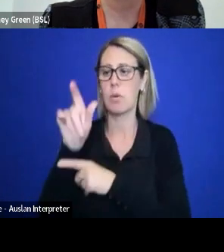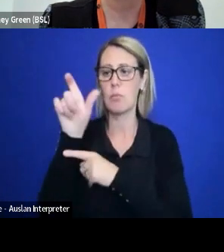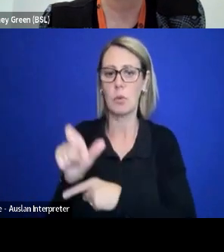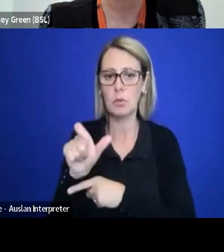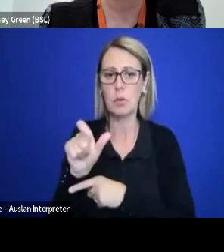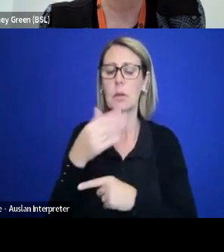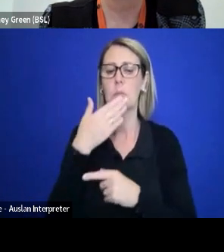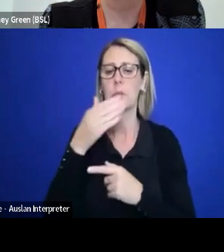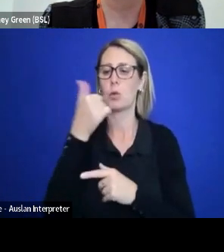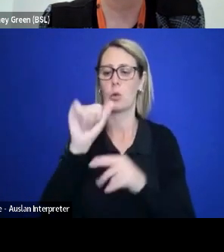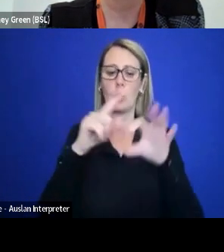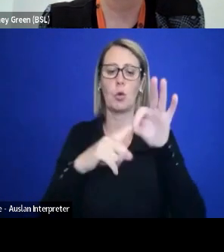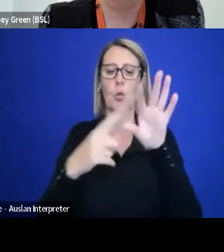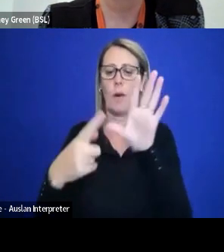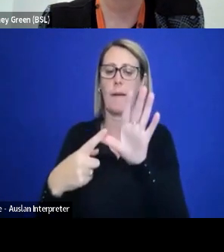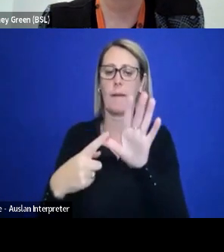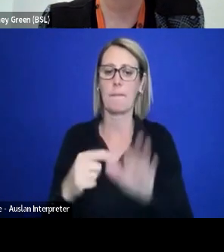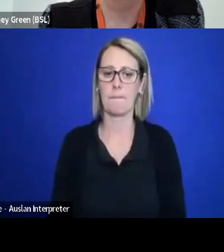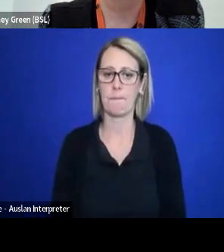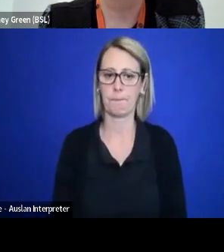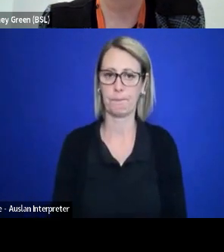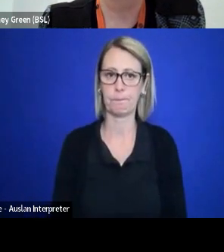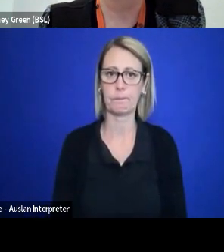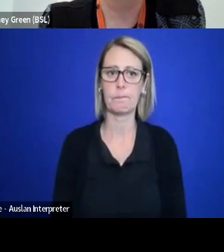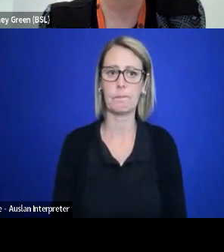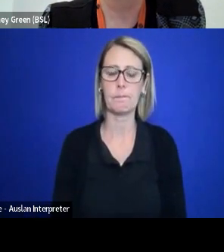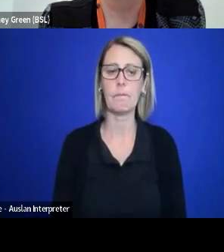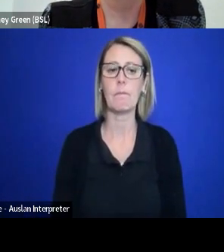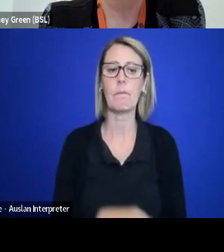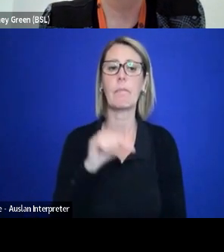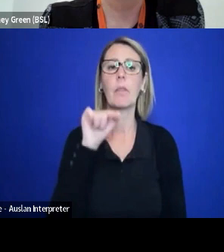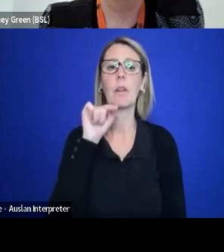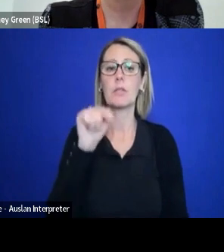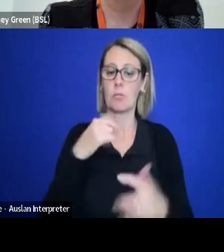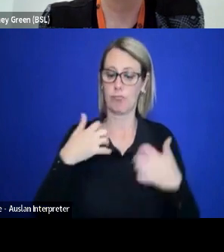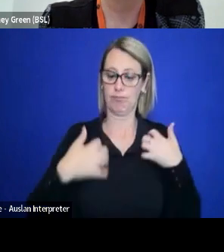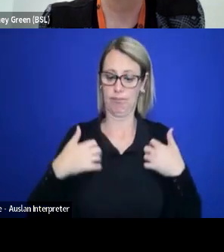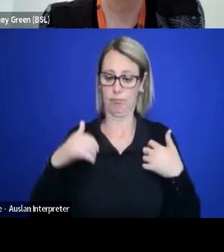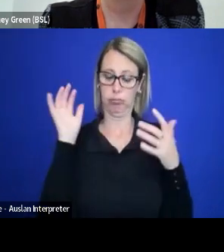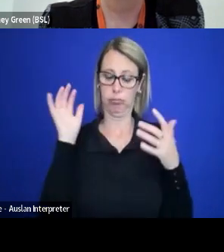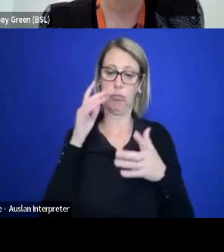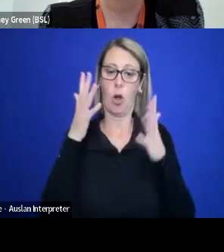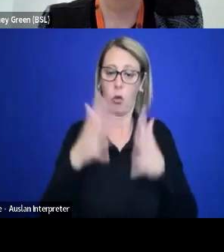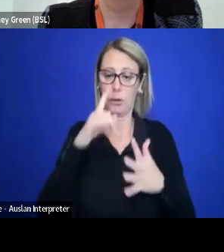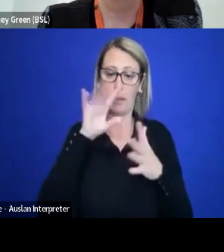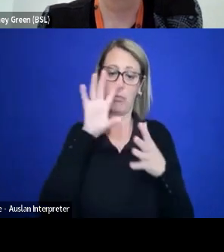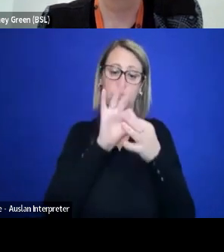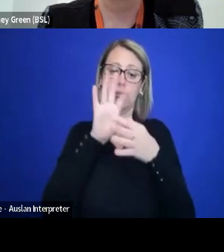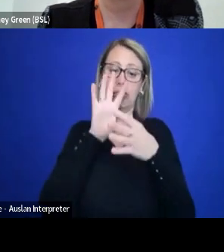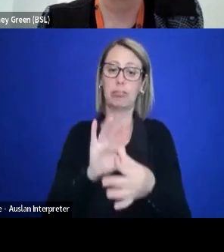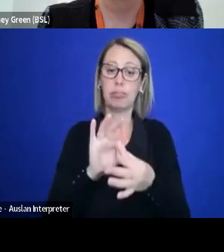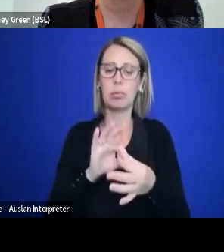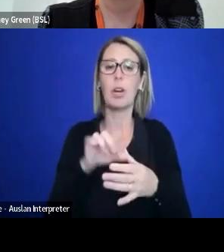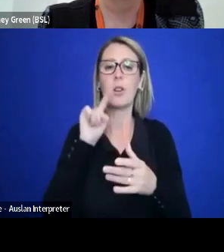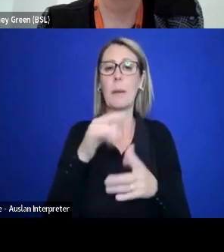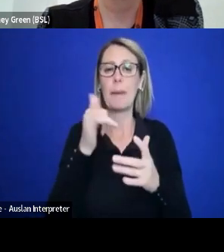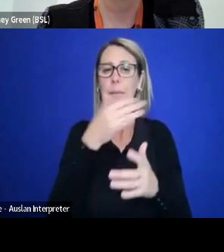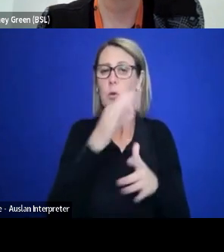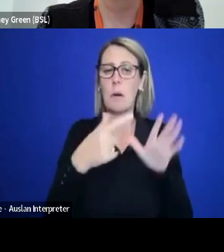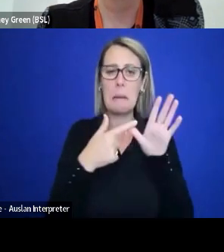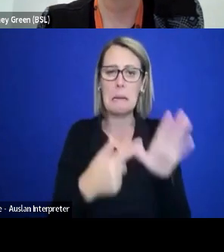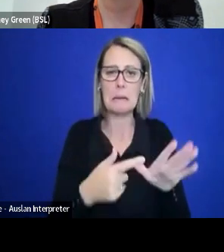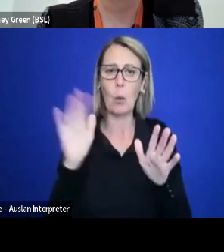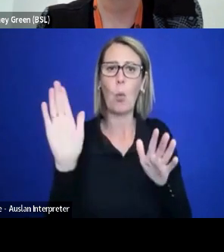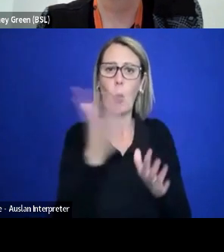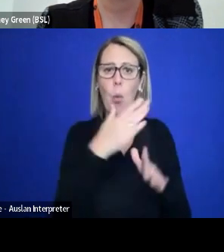lot of people dialed in today for this exciting conversation, so we may not be able to answer all of your questions due